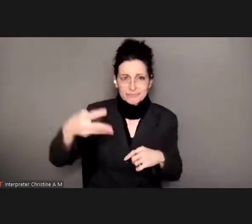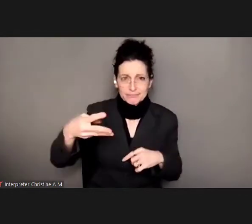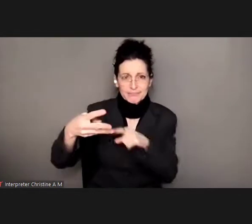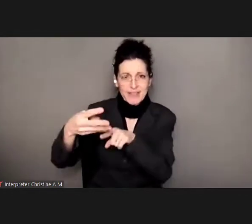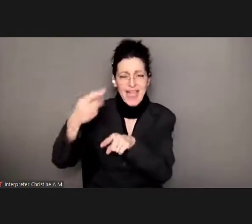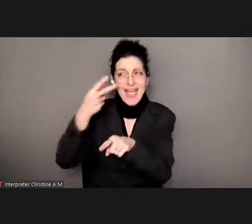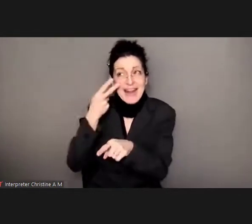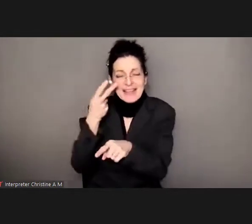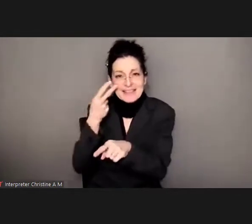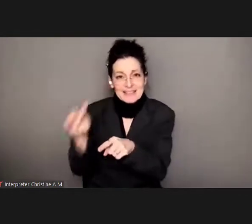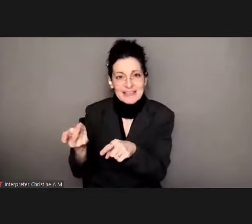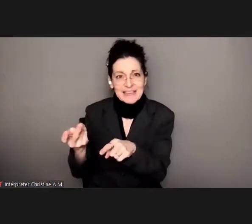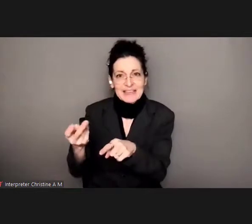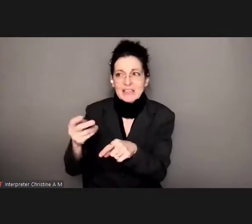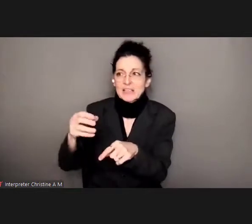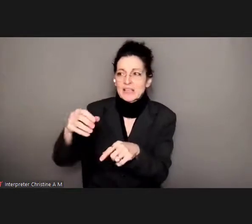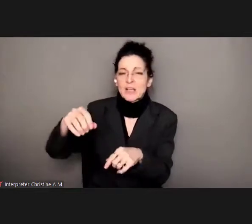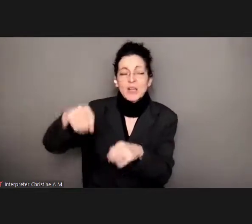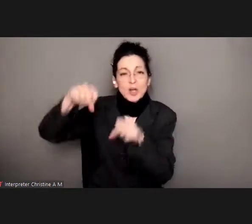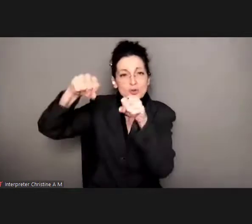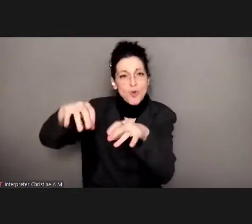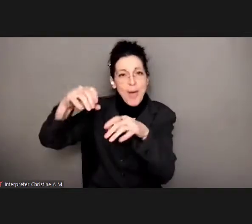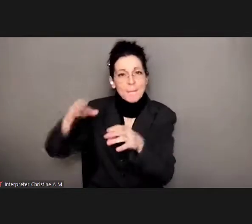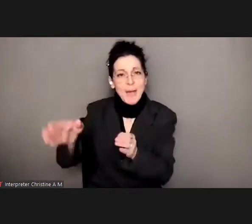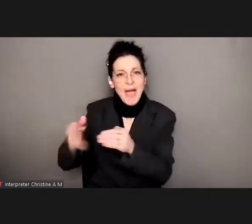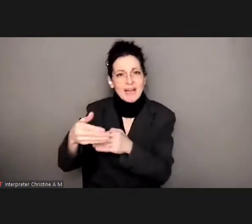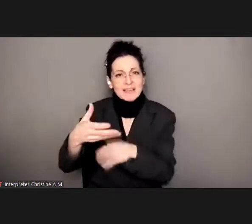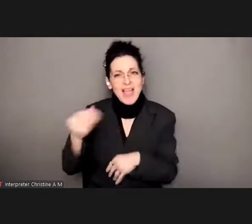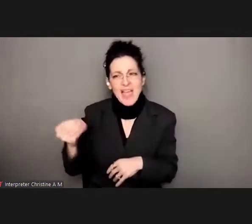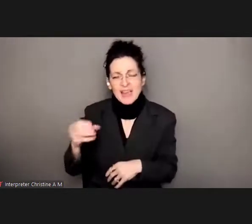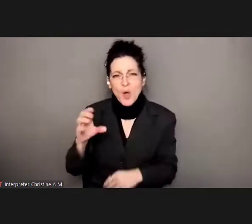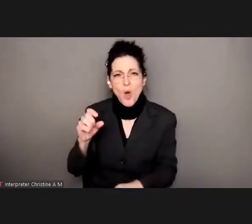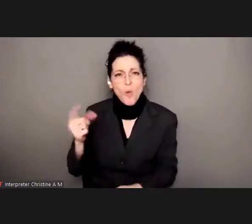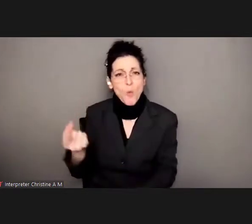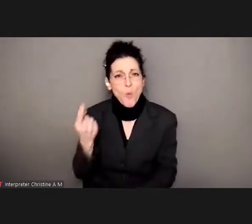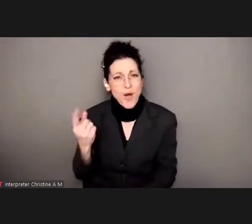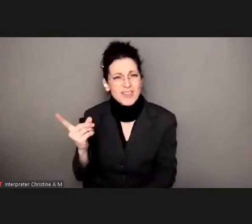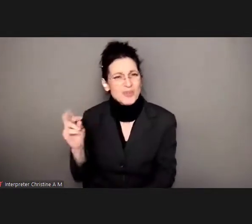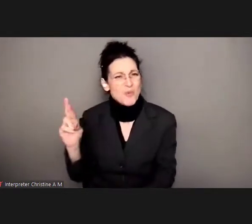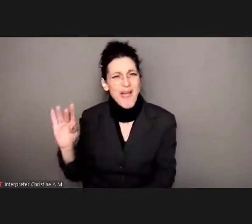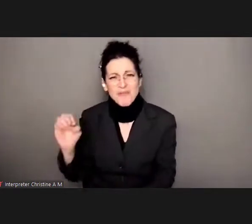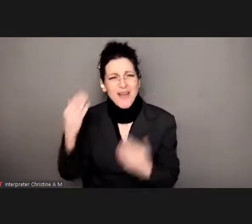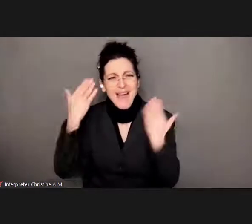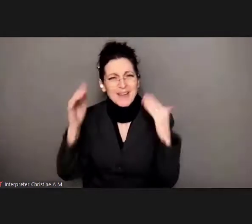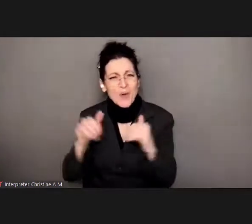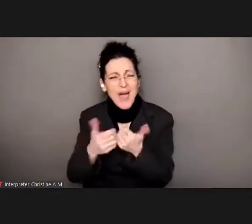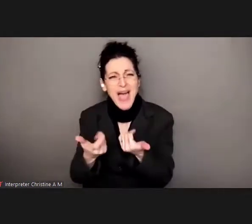a Word file from my laptop into this chat?